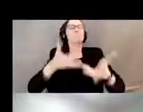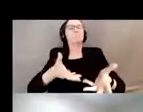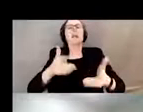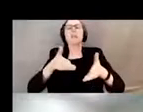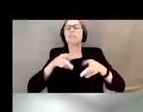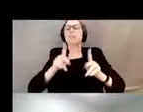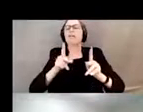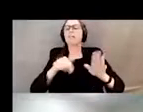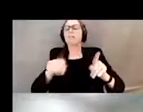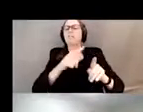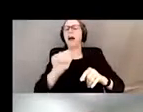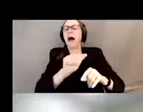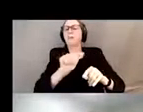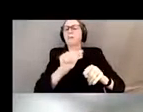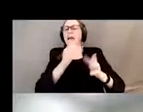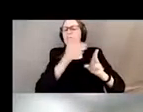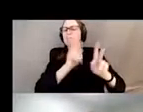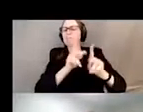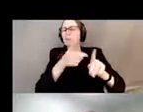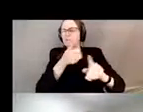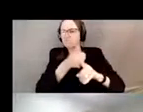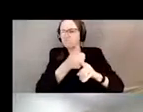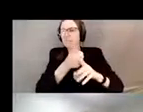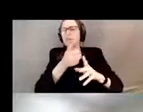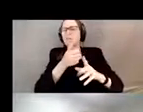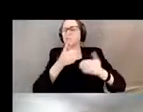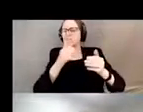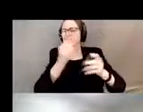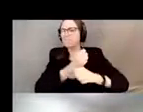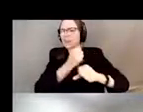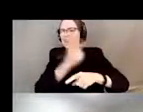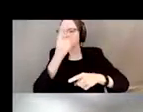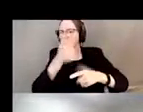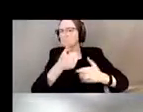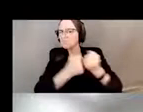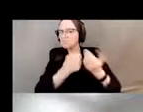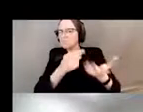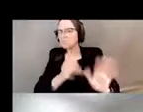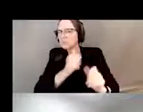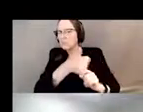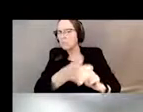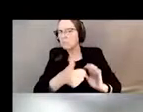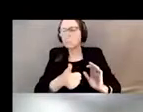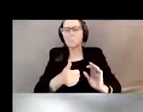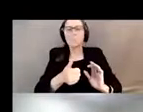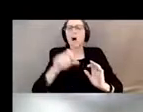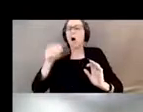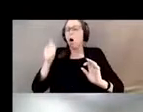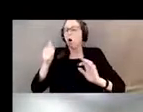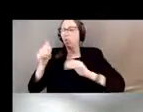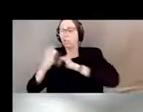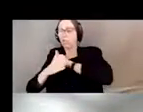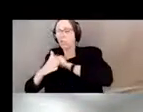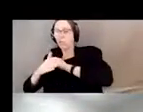And this is something that is going to be a pattern from here on out. Foreign armies come in, they overthrow an